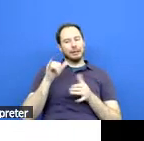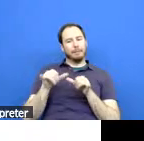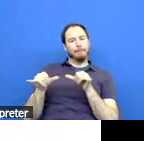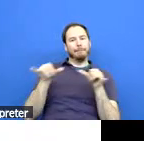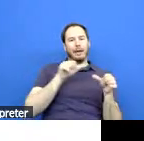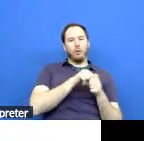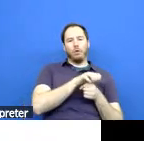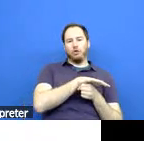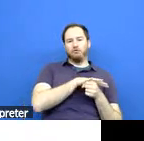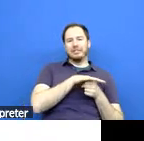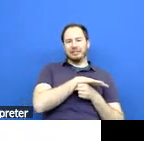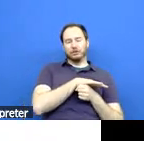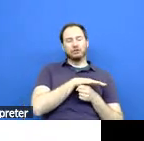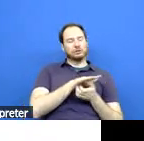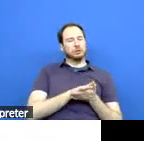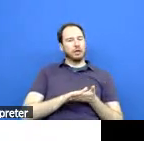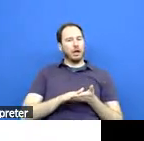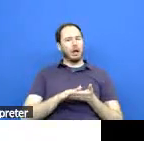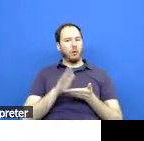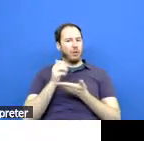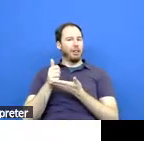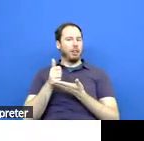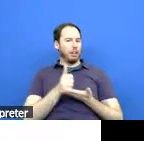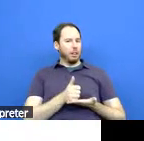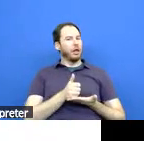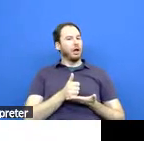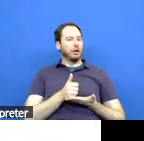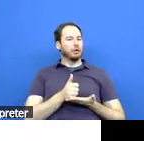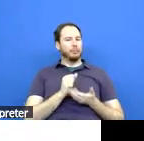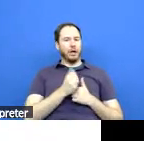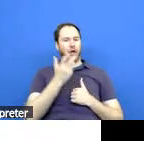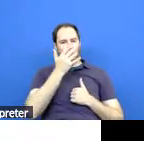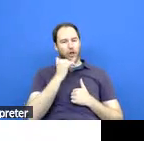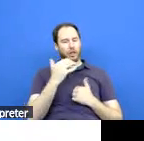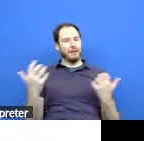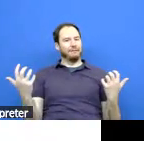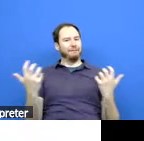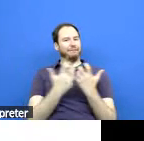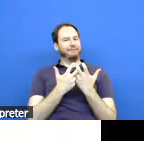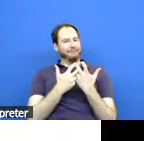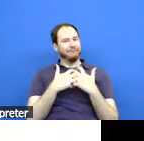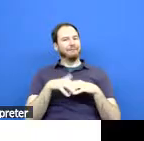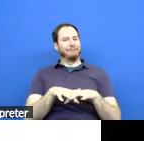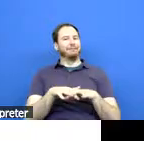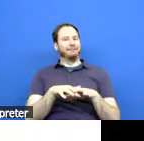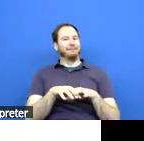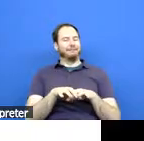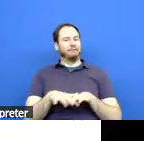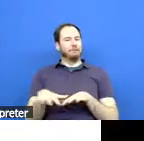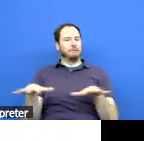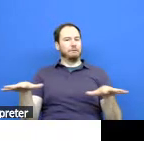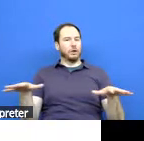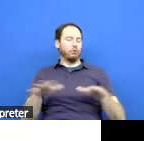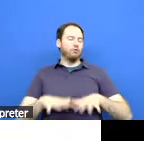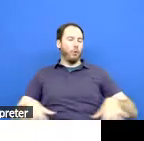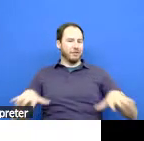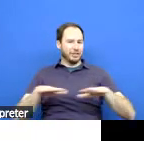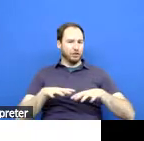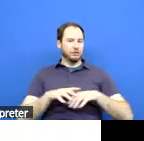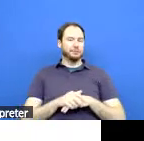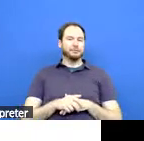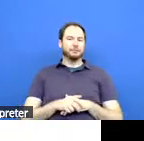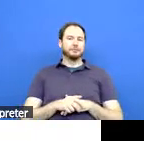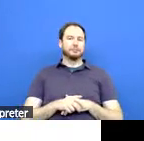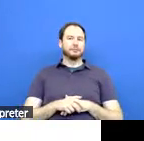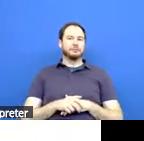the region. So again, that helps make it more consistent and blend in with the regional area. As